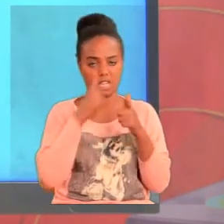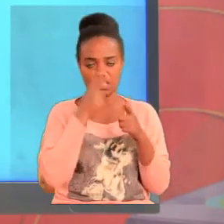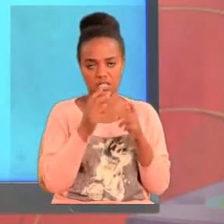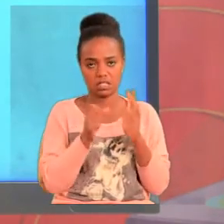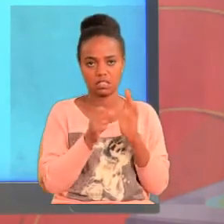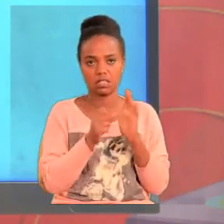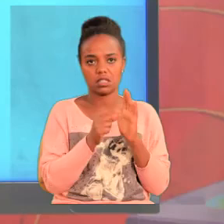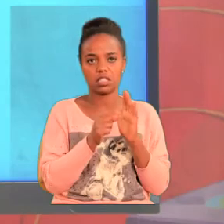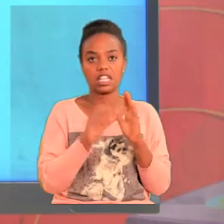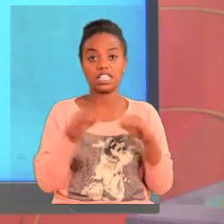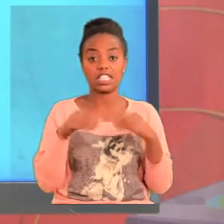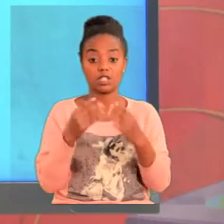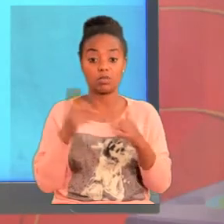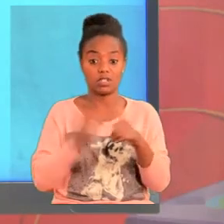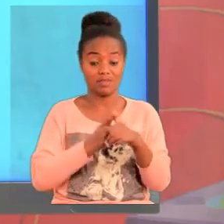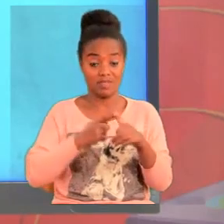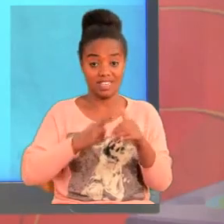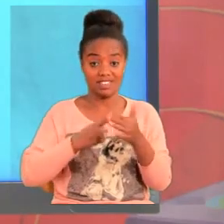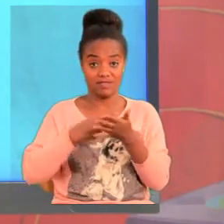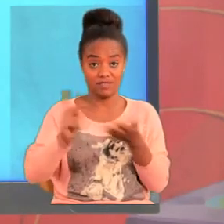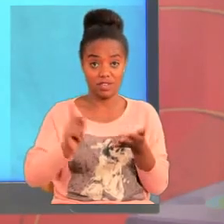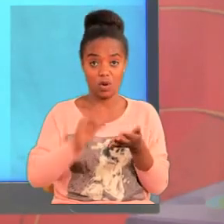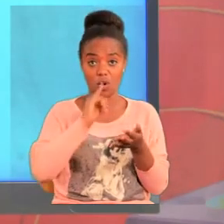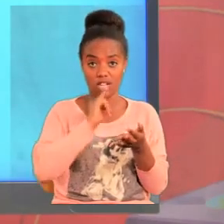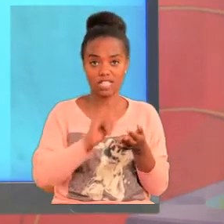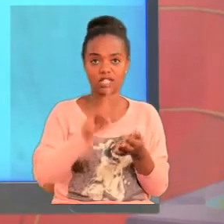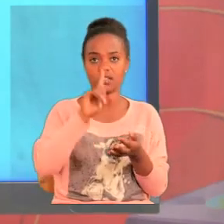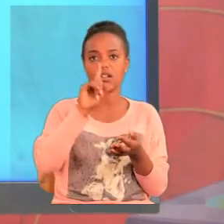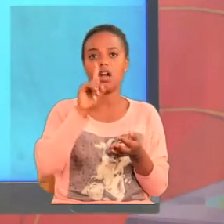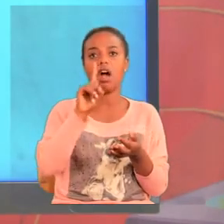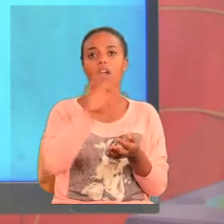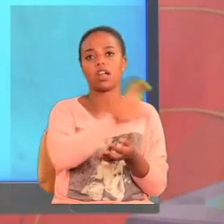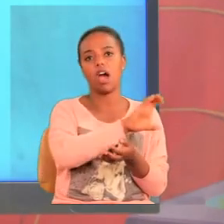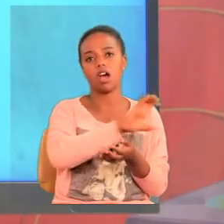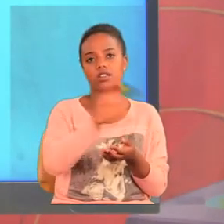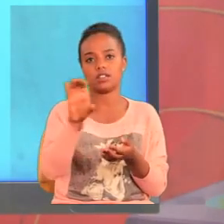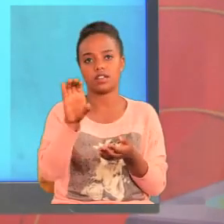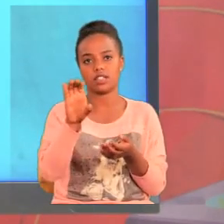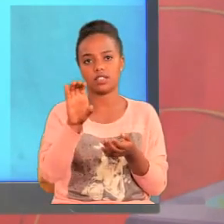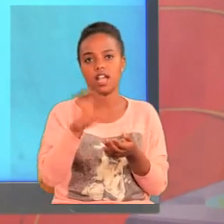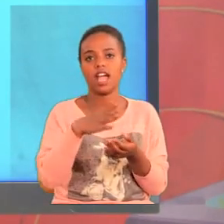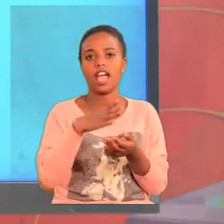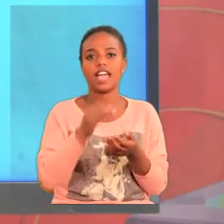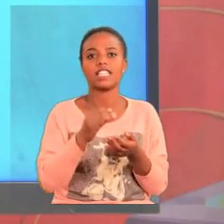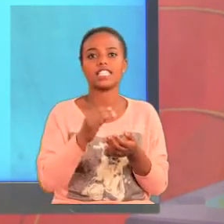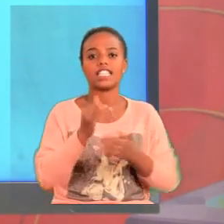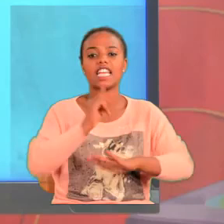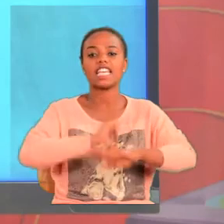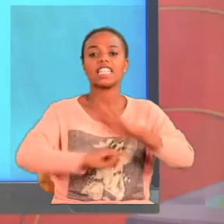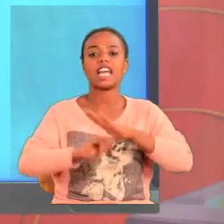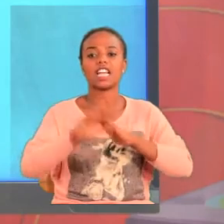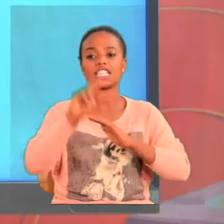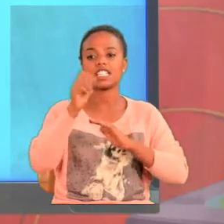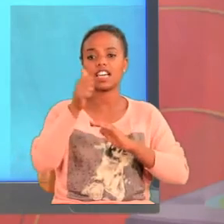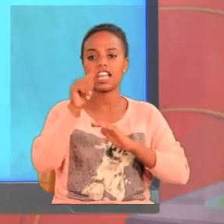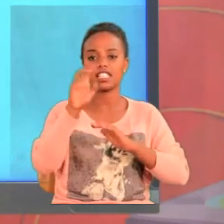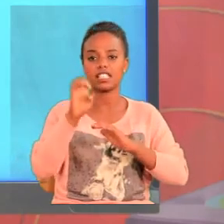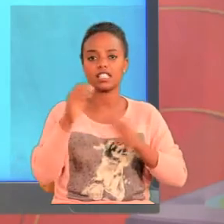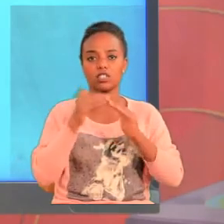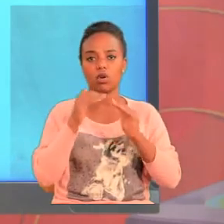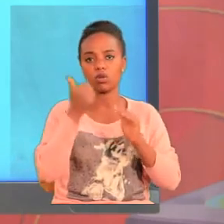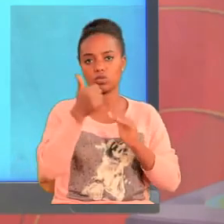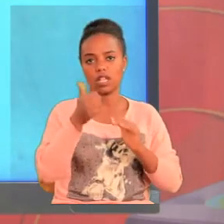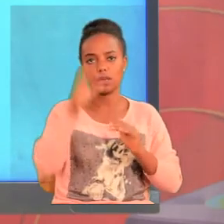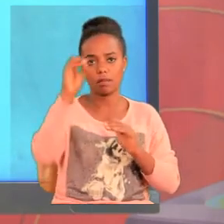The principal is given, it is 100, and the interest rate is given, it is